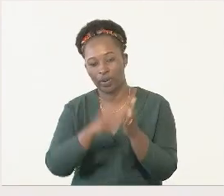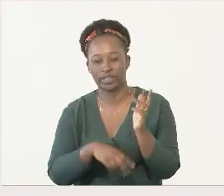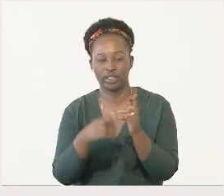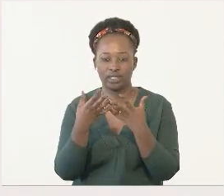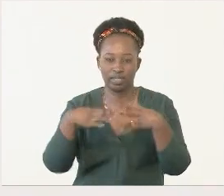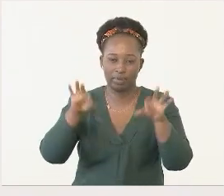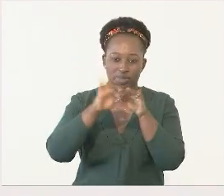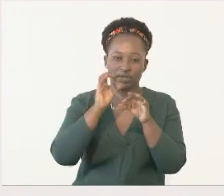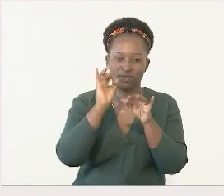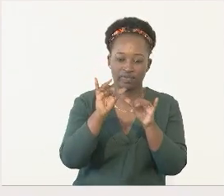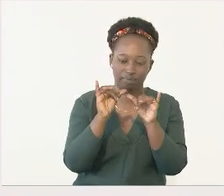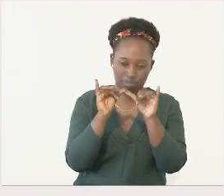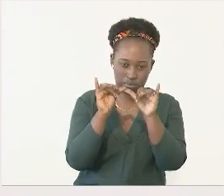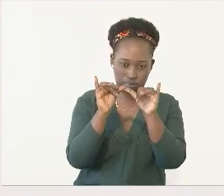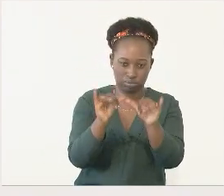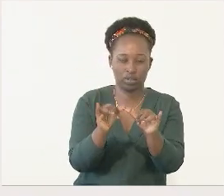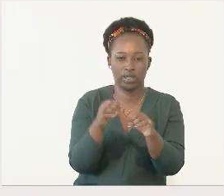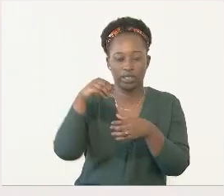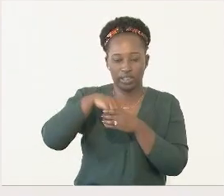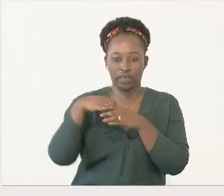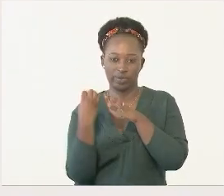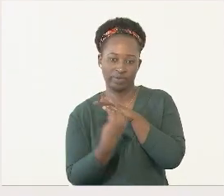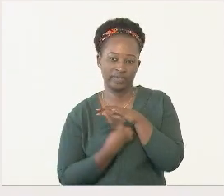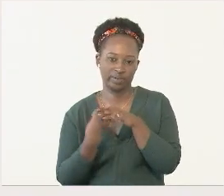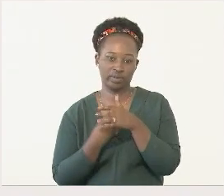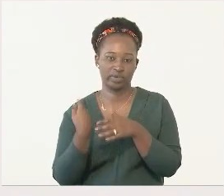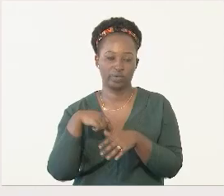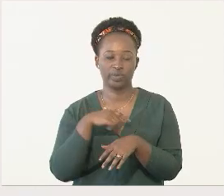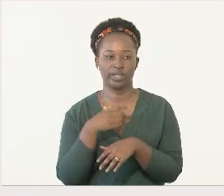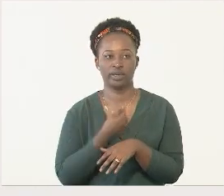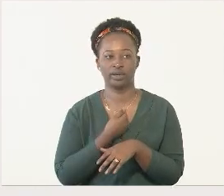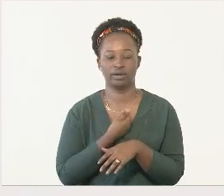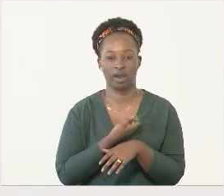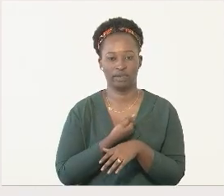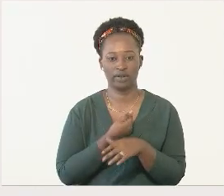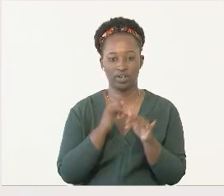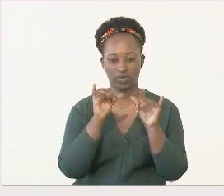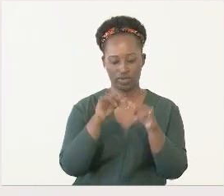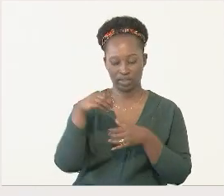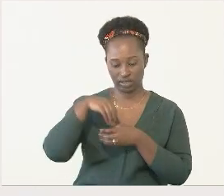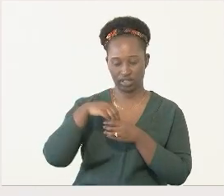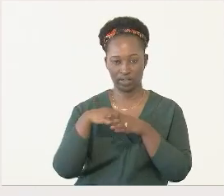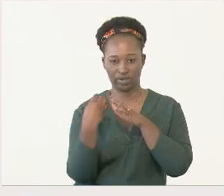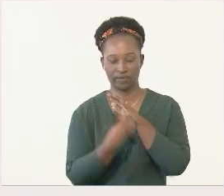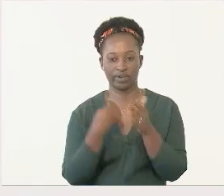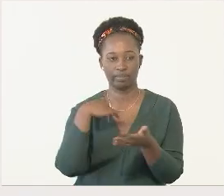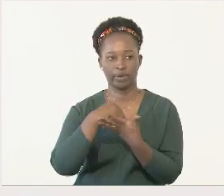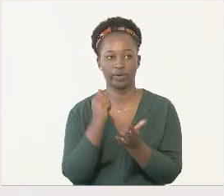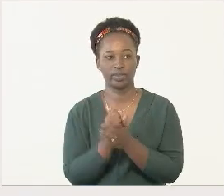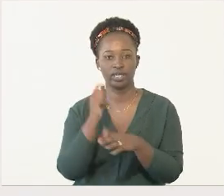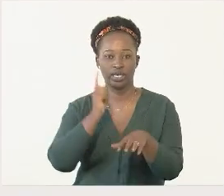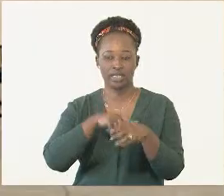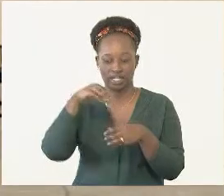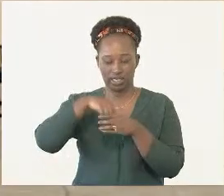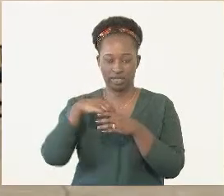maintaining a constant internal environment. We have to maintain a constant internal environment because once the